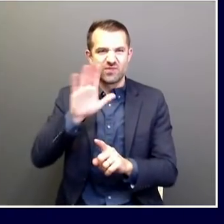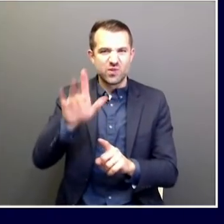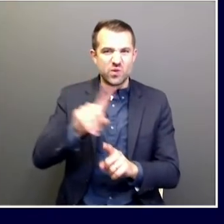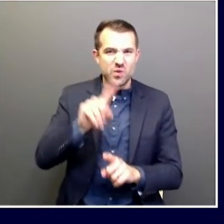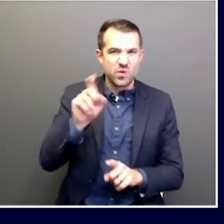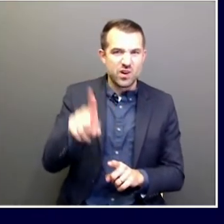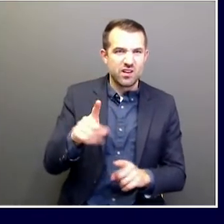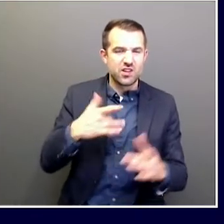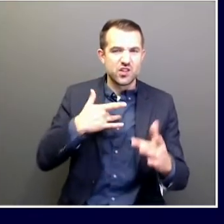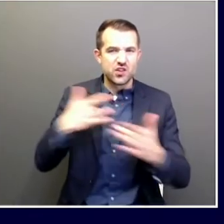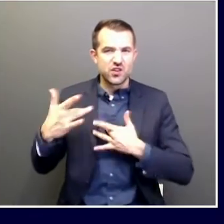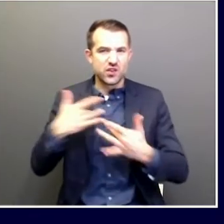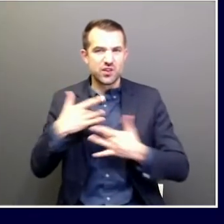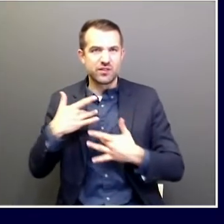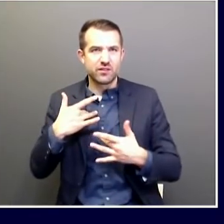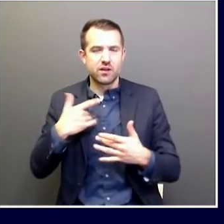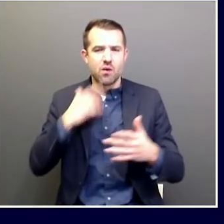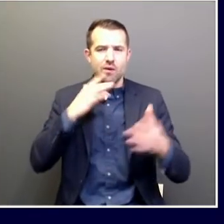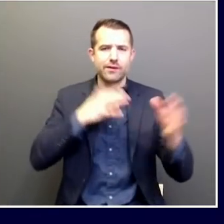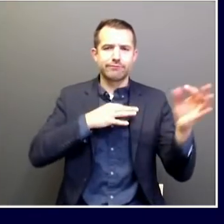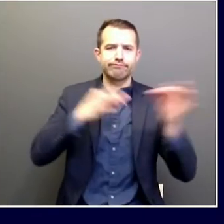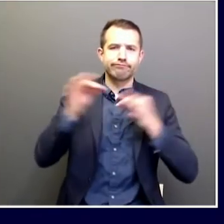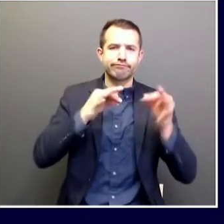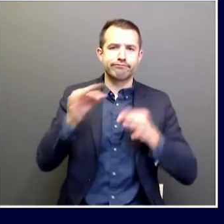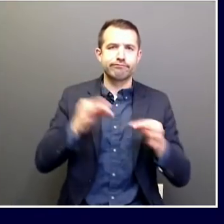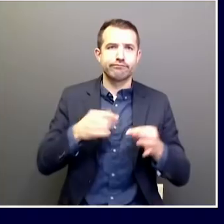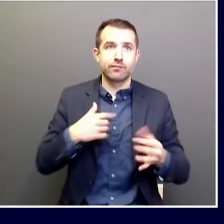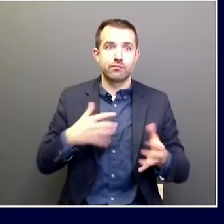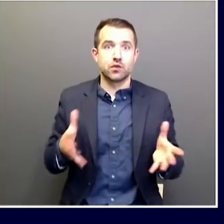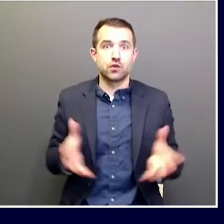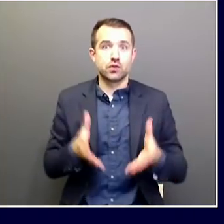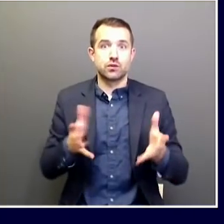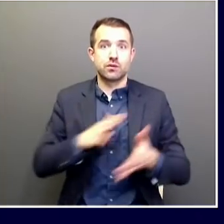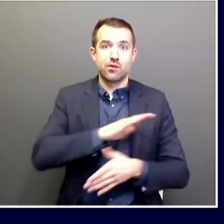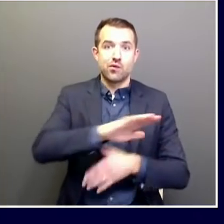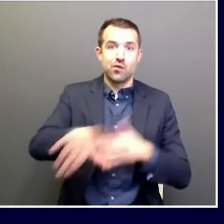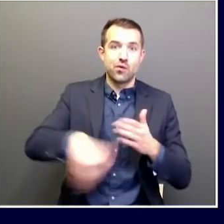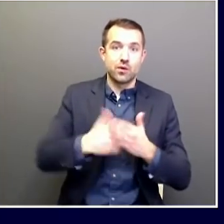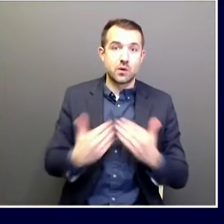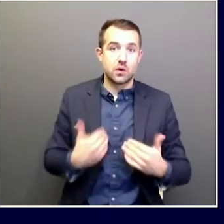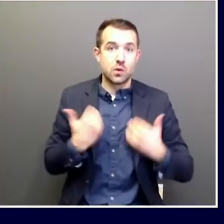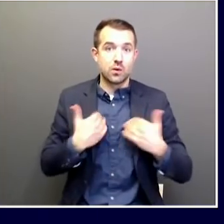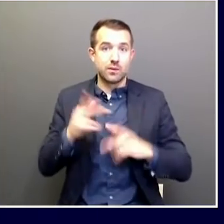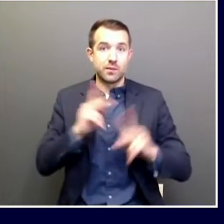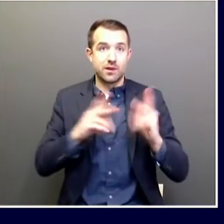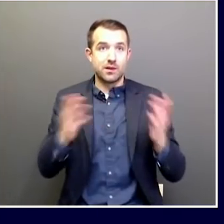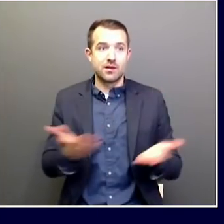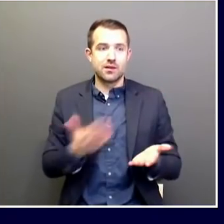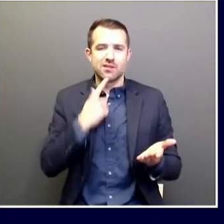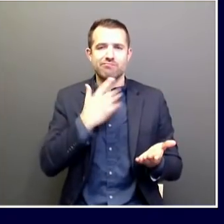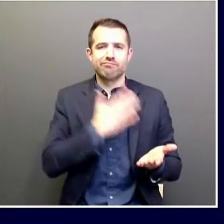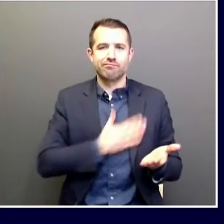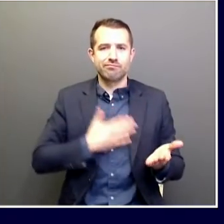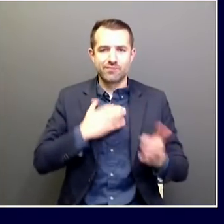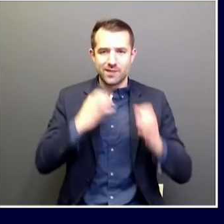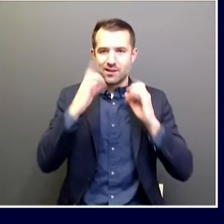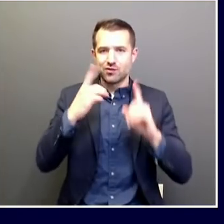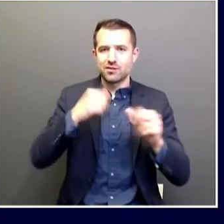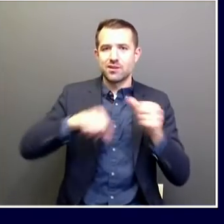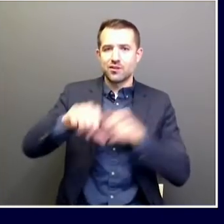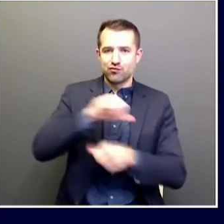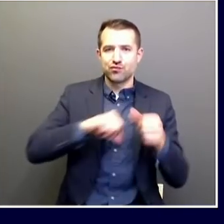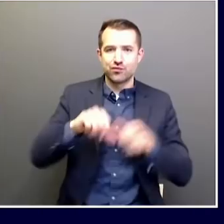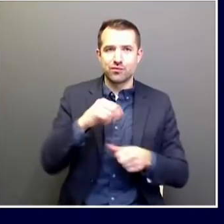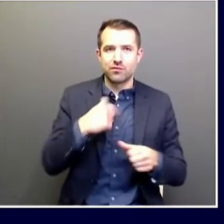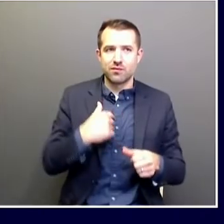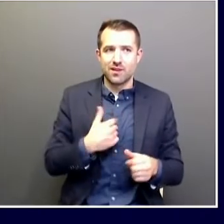all of our young kids in Maine, or kids in Maine, I should say, to help educate each other. So we still have our video contests or competition